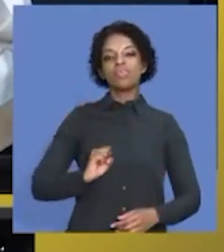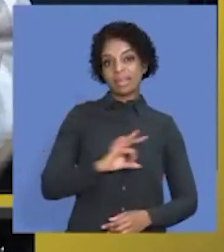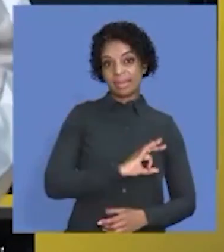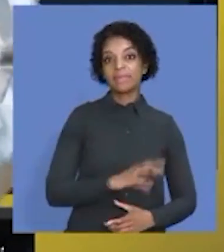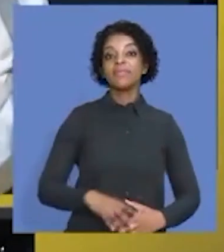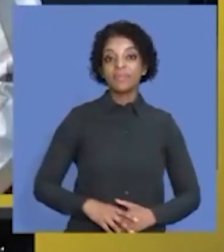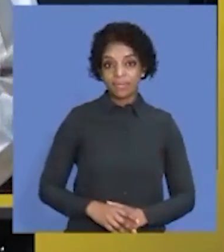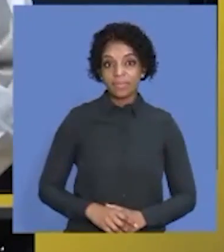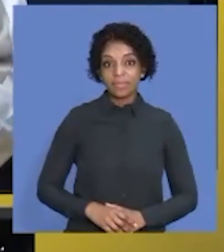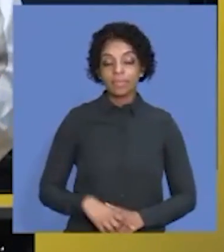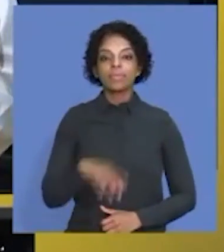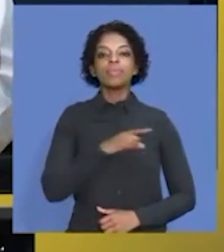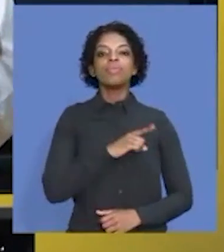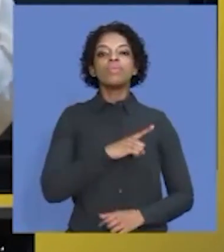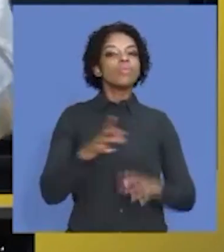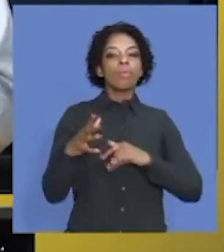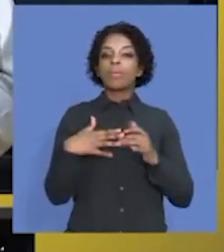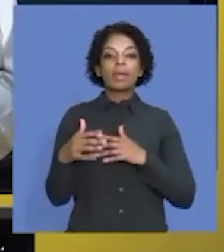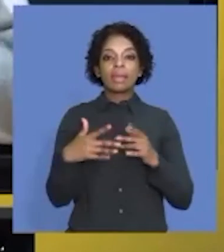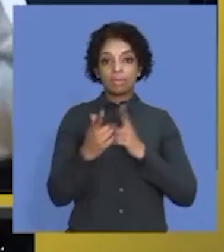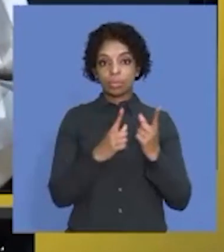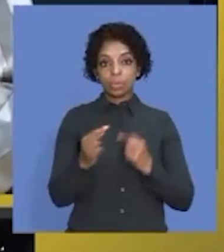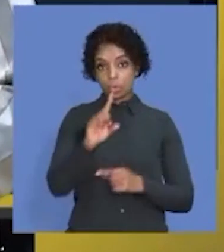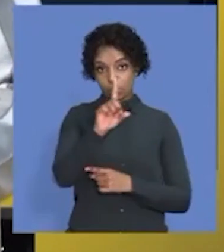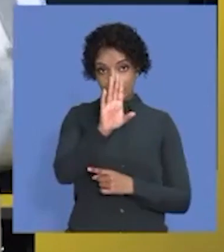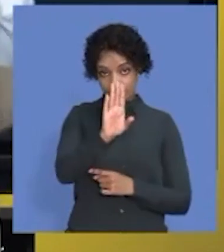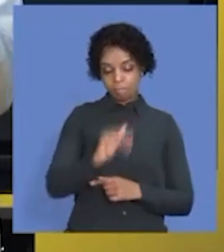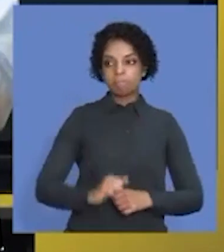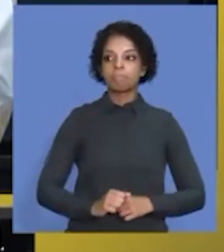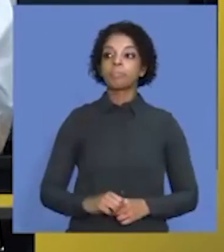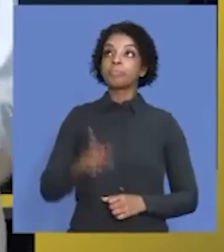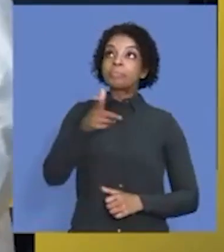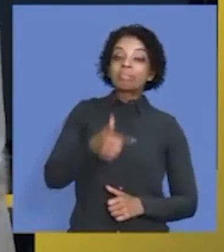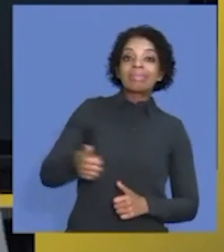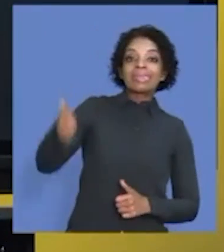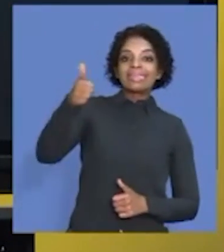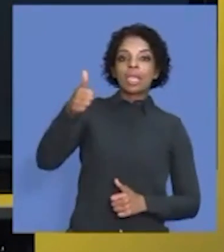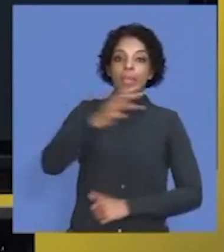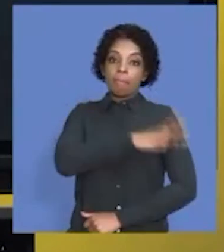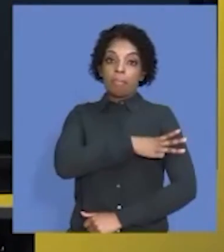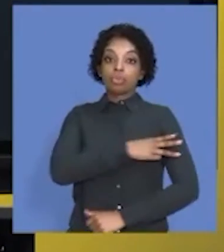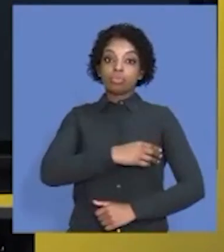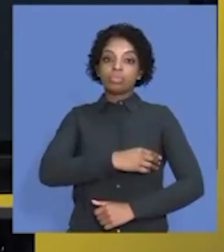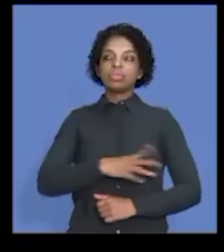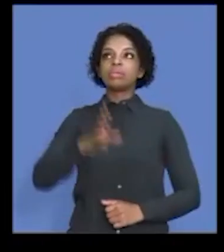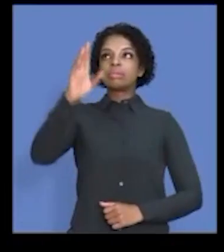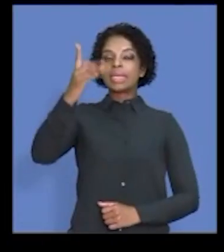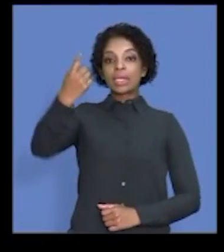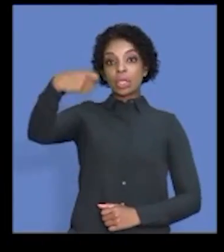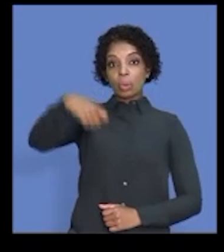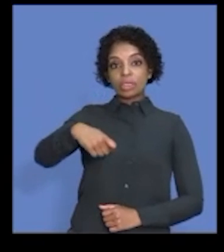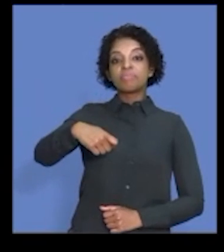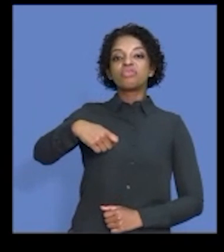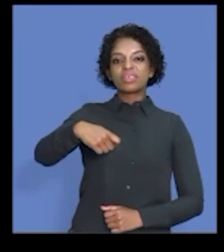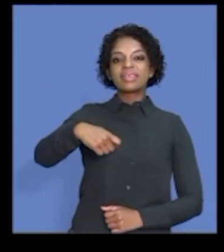an expense to the enterprise. Therefore, what do we do? Employers' contributions, this was the figure given to me in my